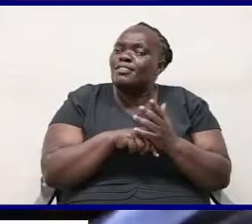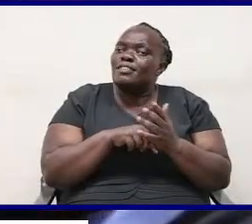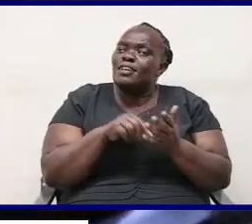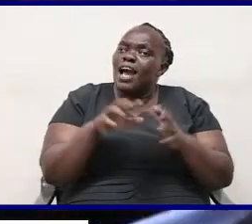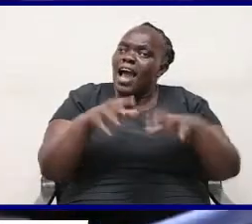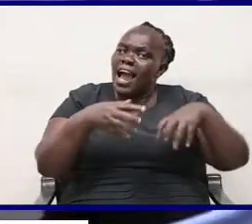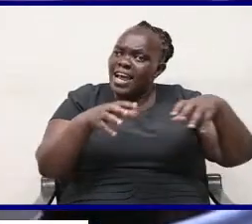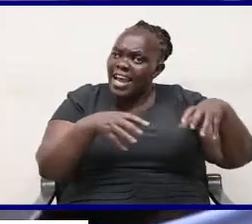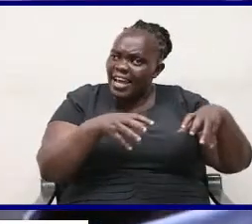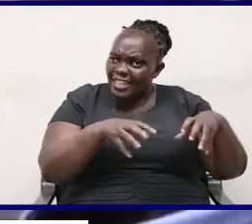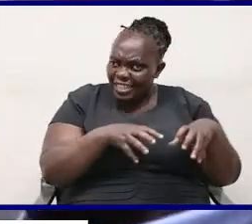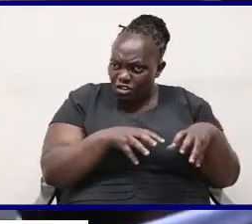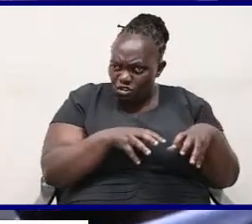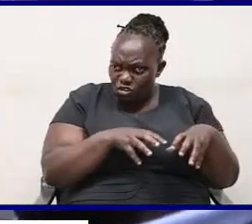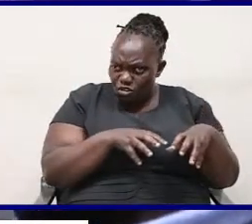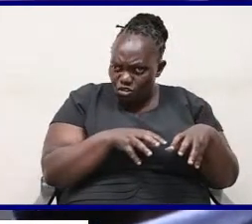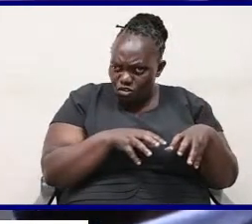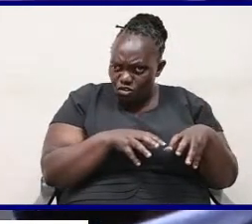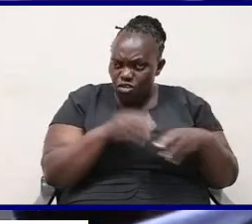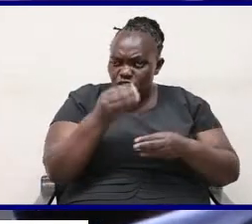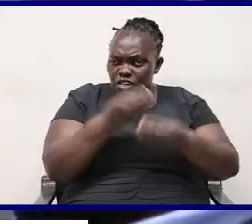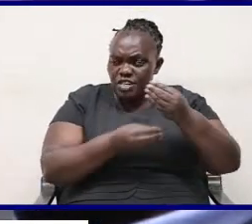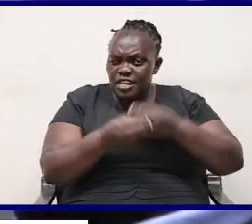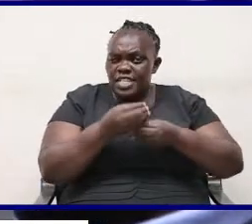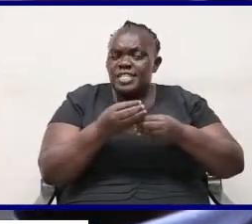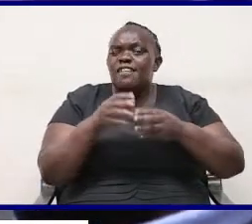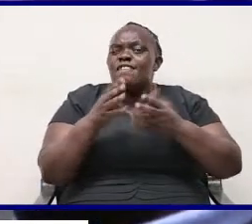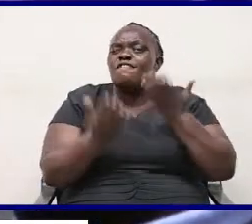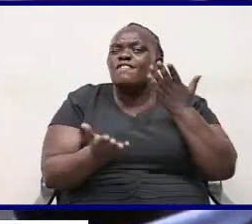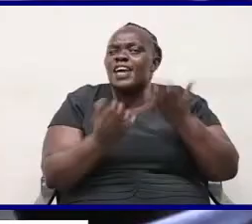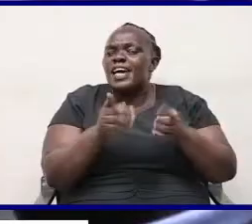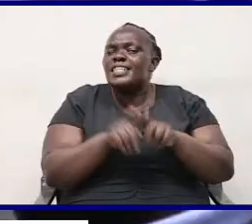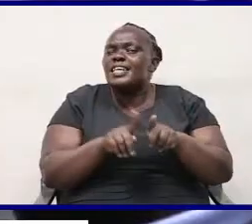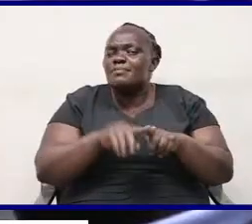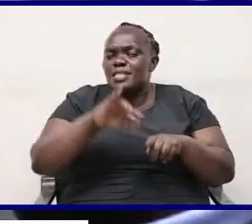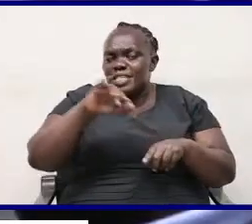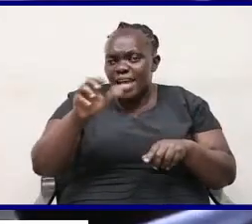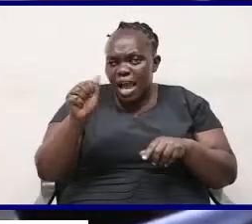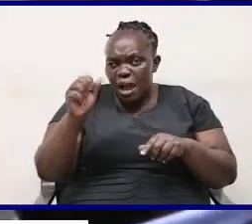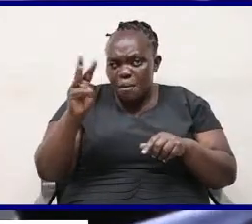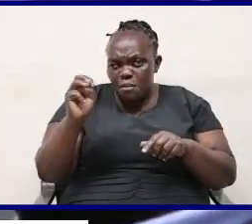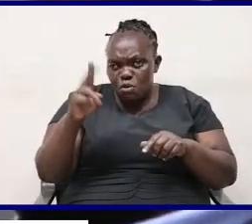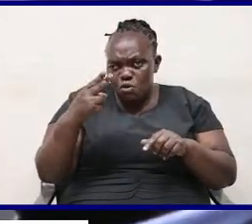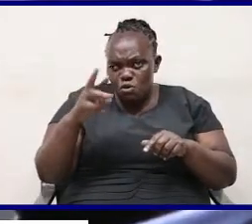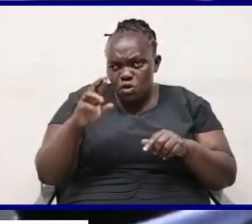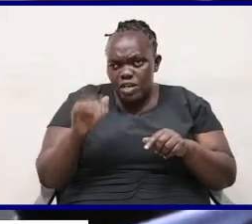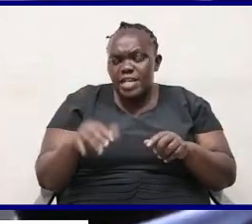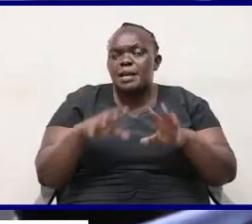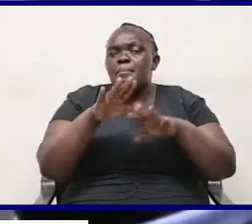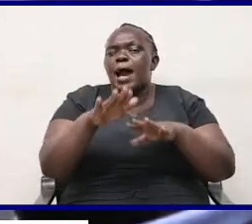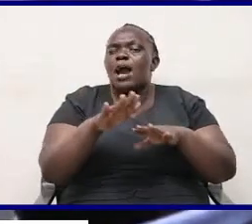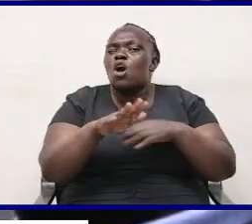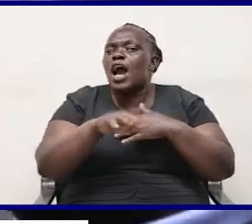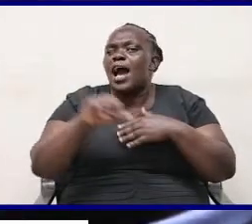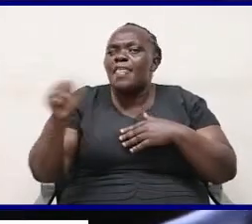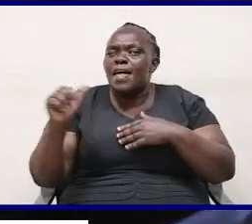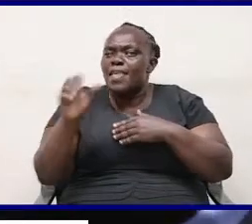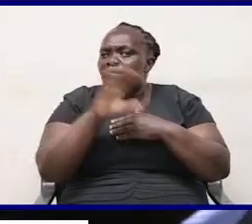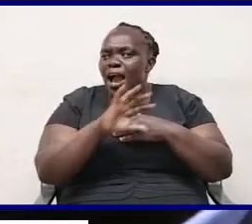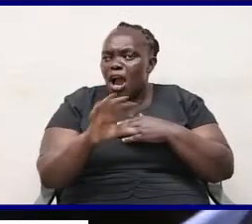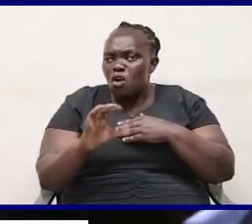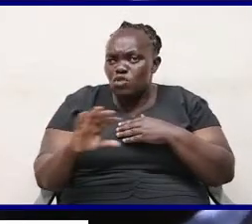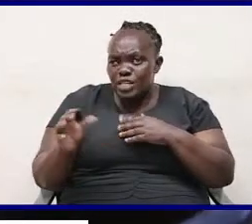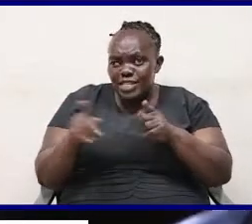the agricultural trade fair that we do at Jamhuri Park and in all these other